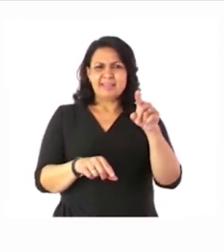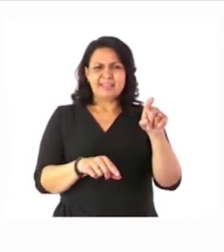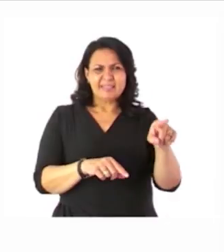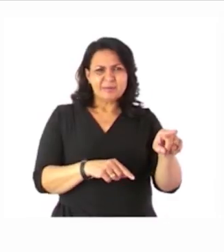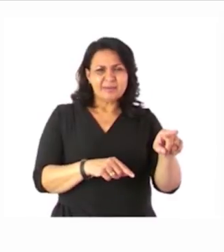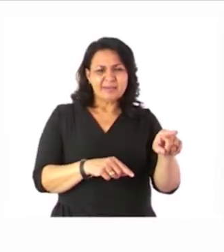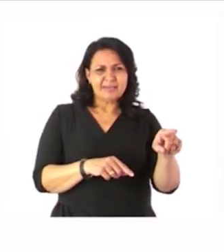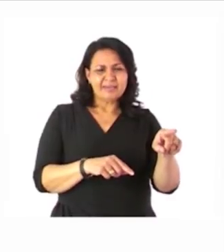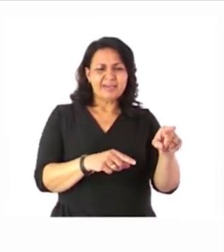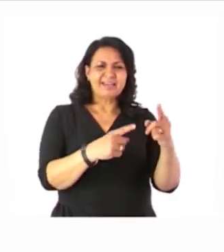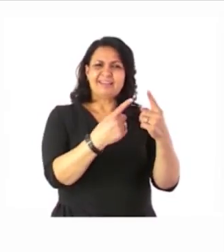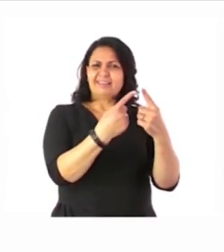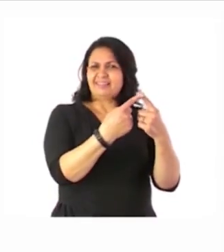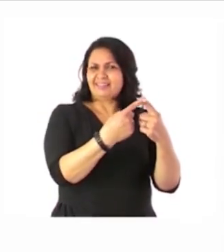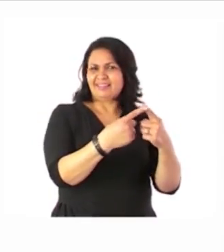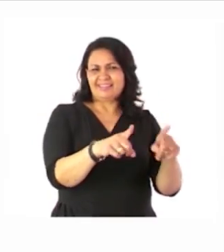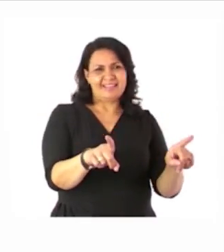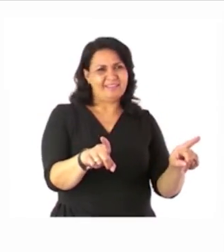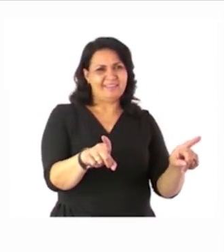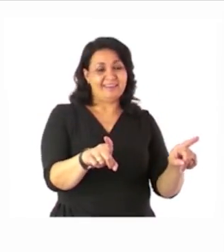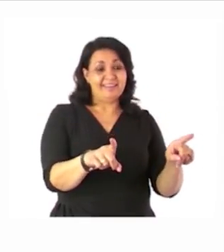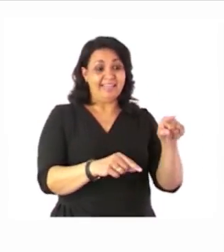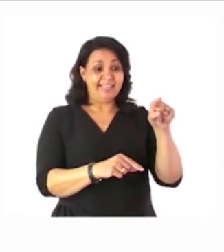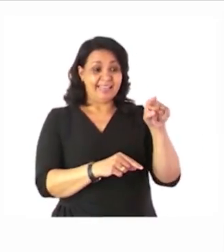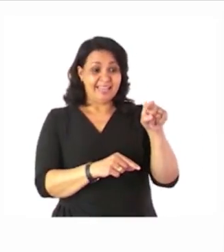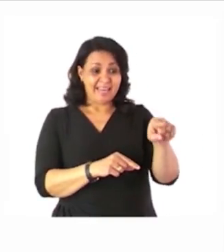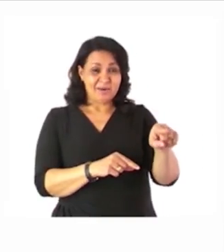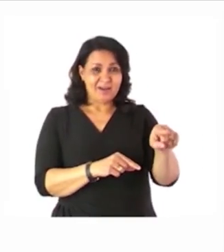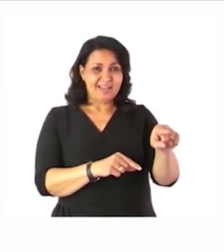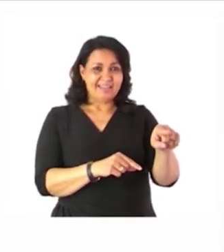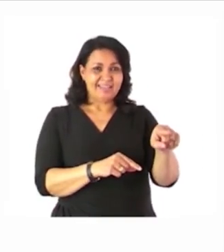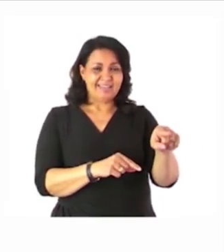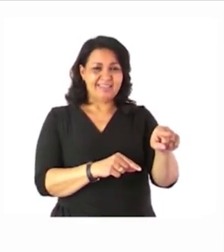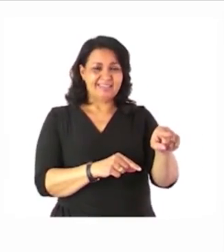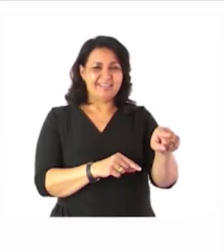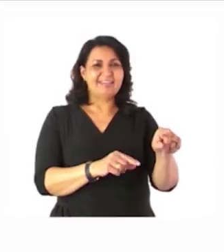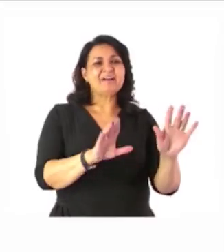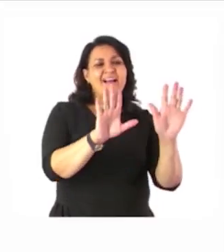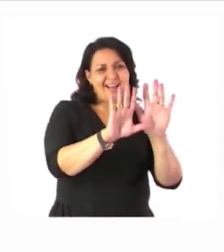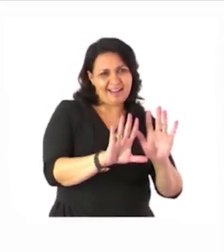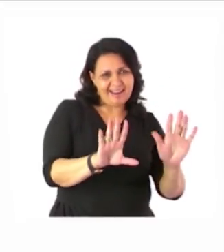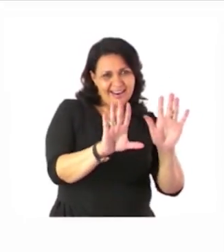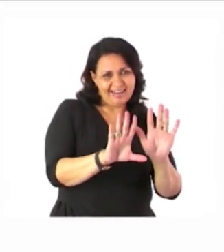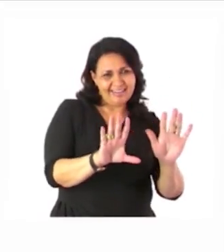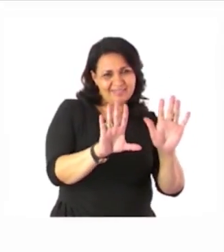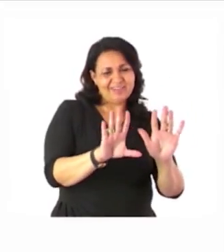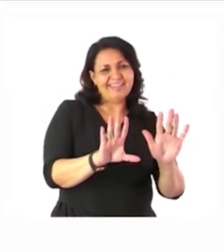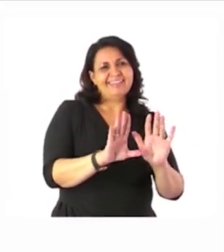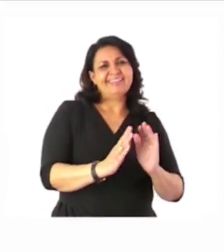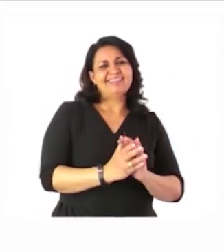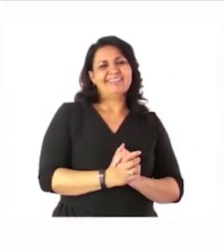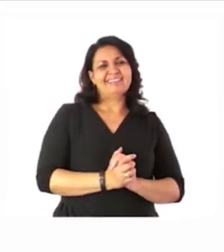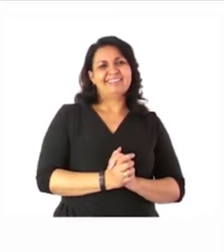one there is something not right with that big wow yes you can now color in that one